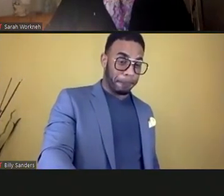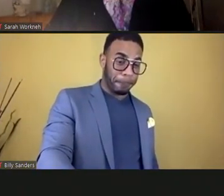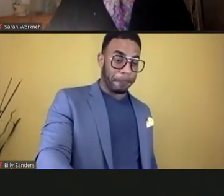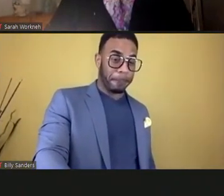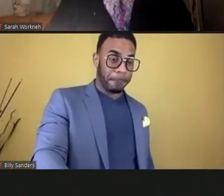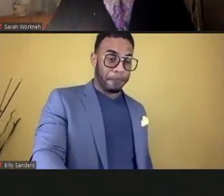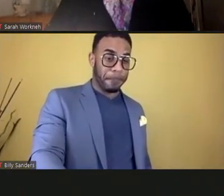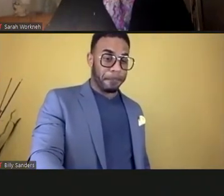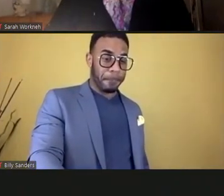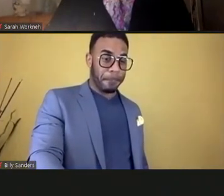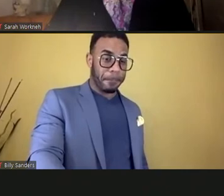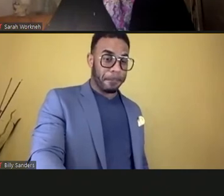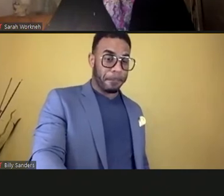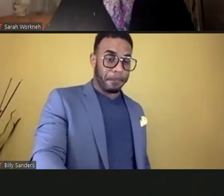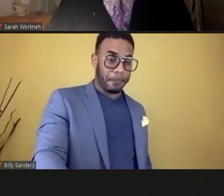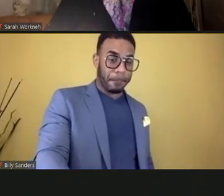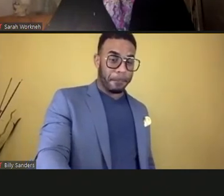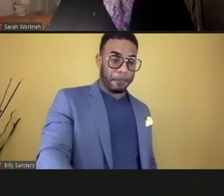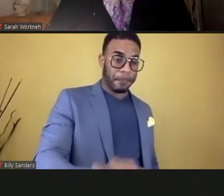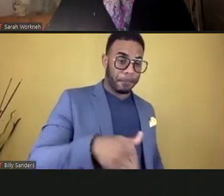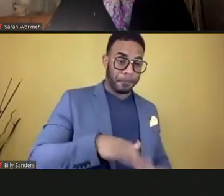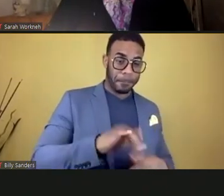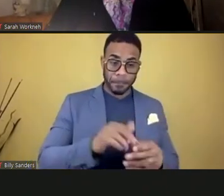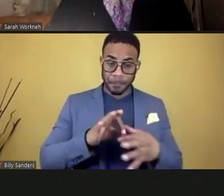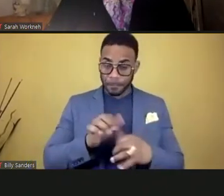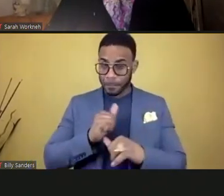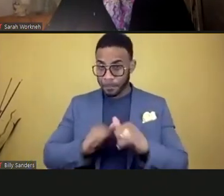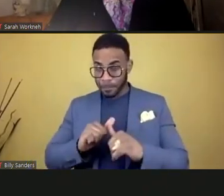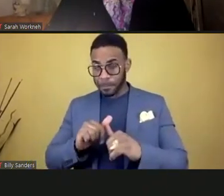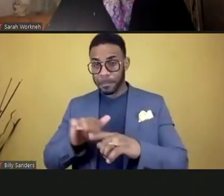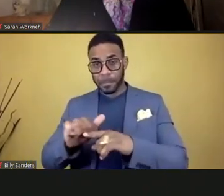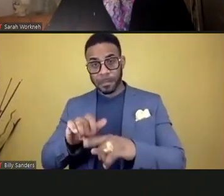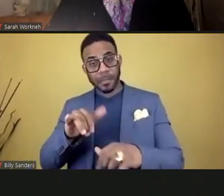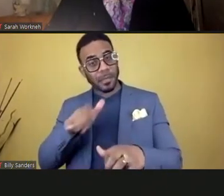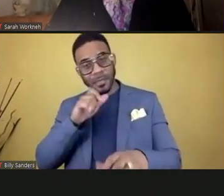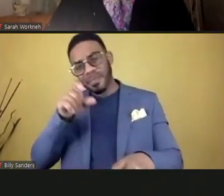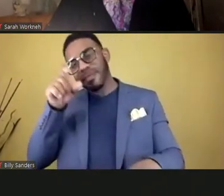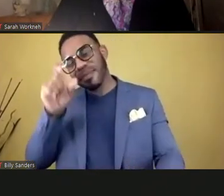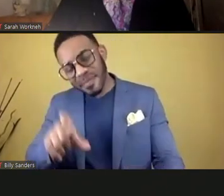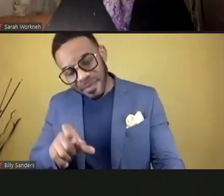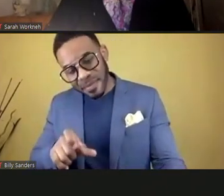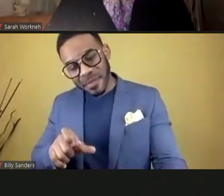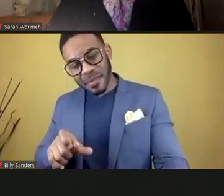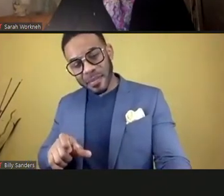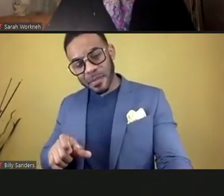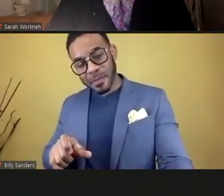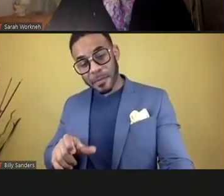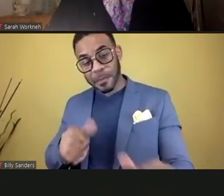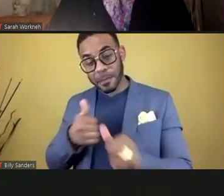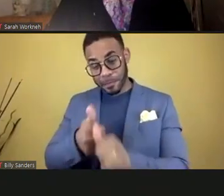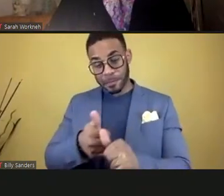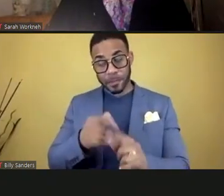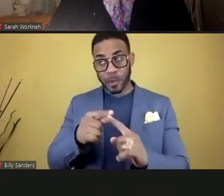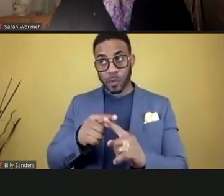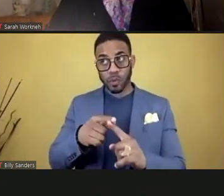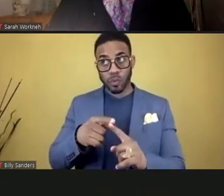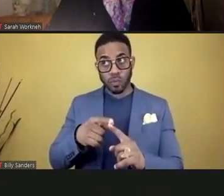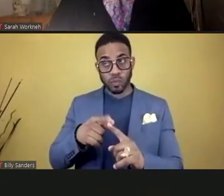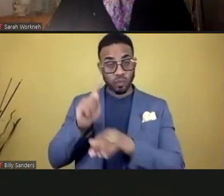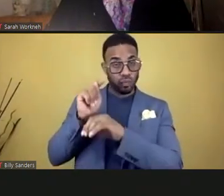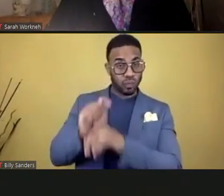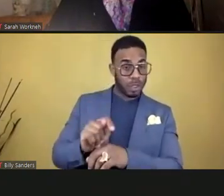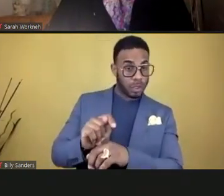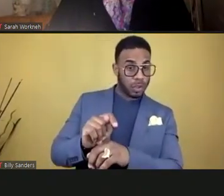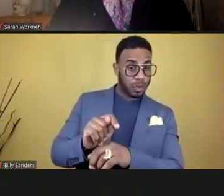being in relationship with one another and their practice in a way that doesn't have to subscribe to